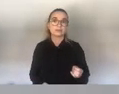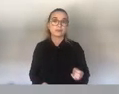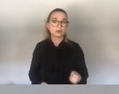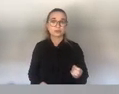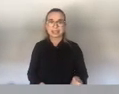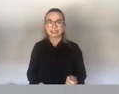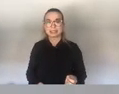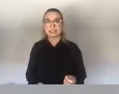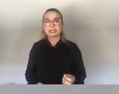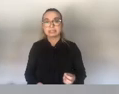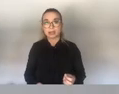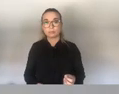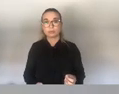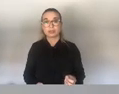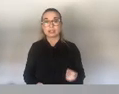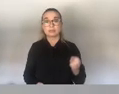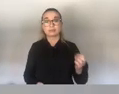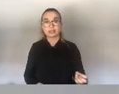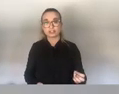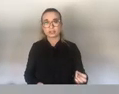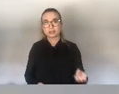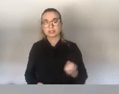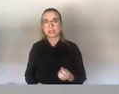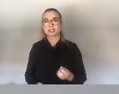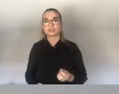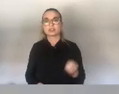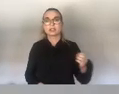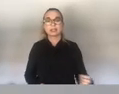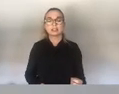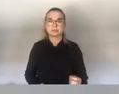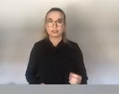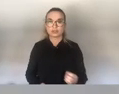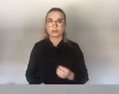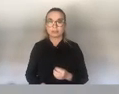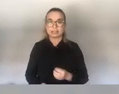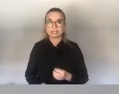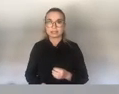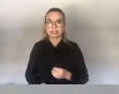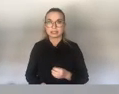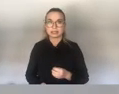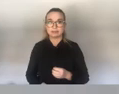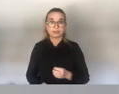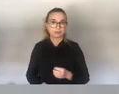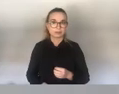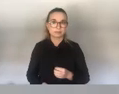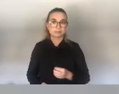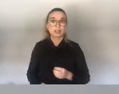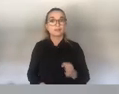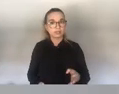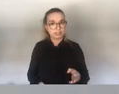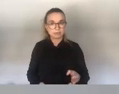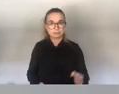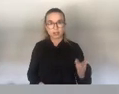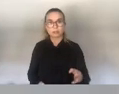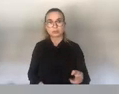use virtual reality to help with the prevention, detection, and intervention of PTSD in veterans.